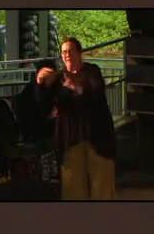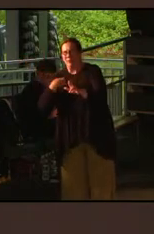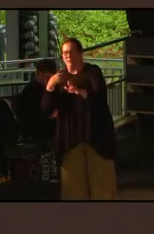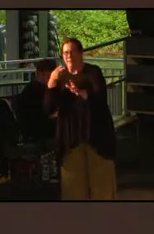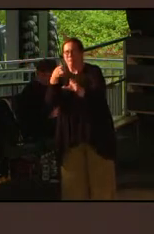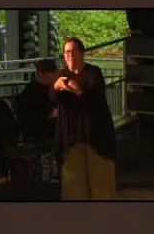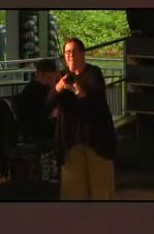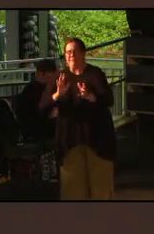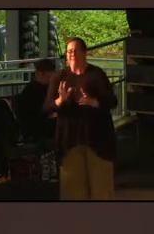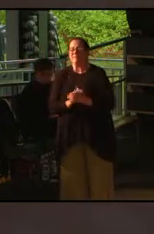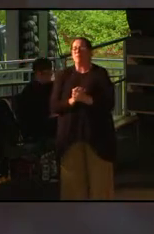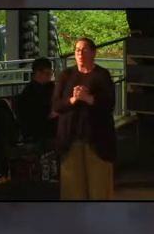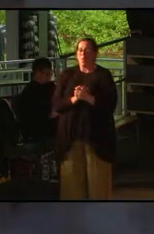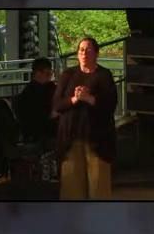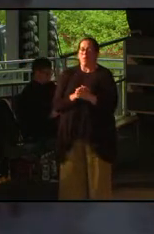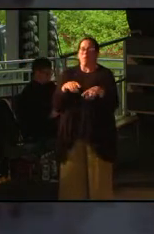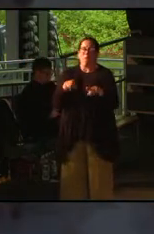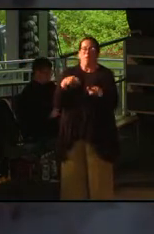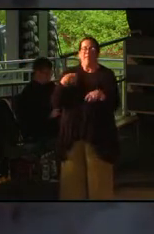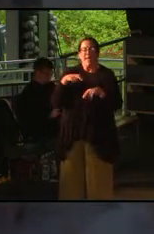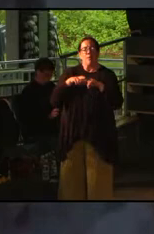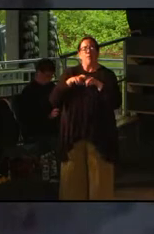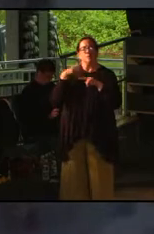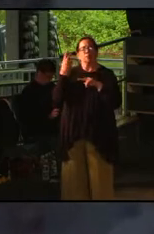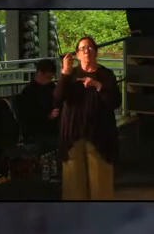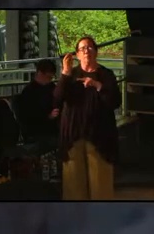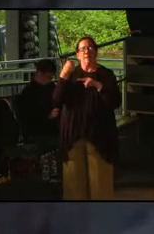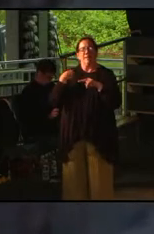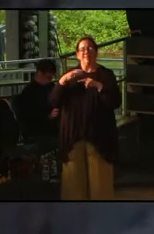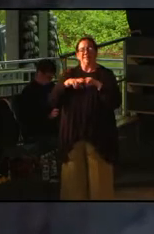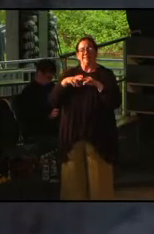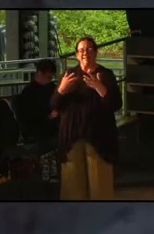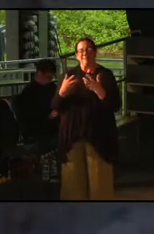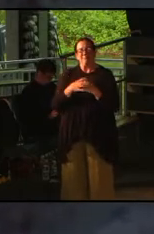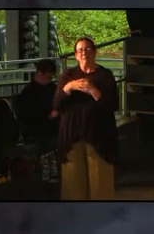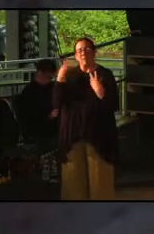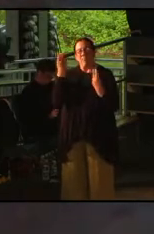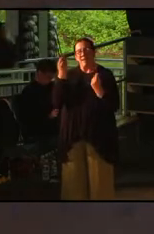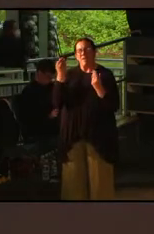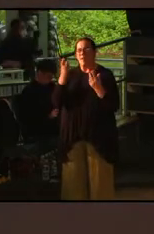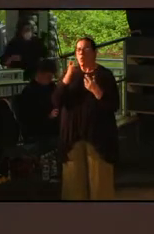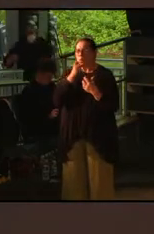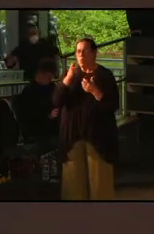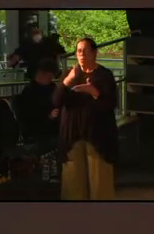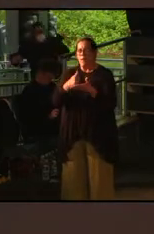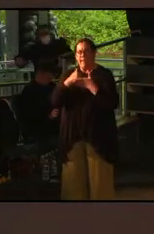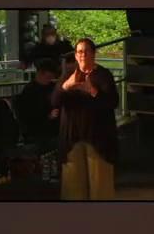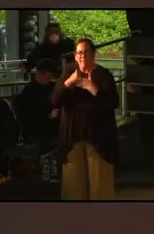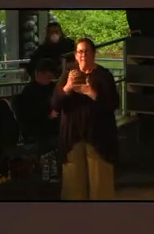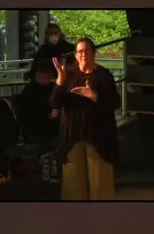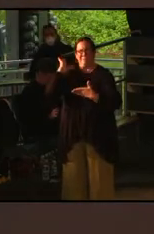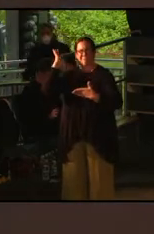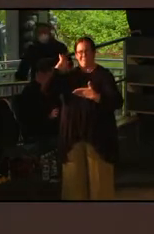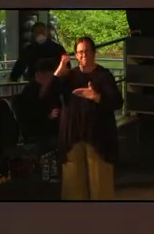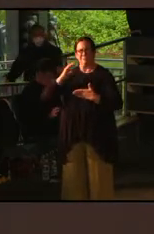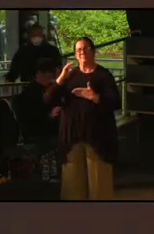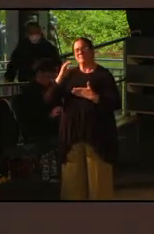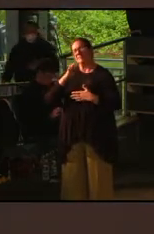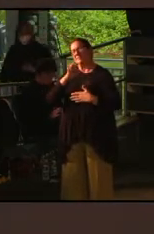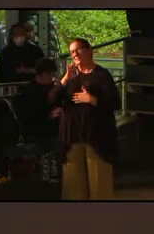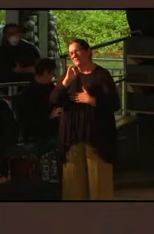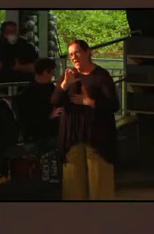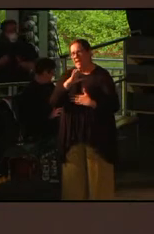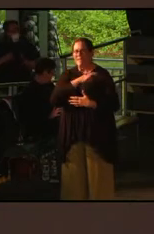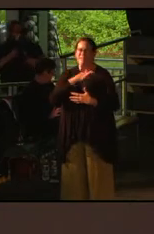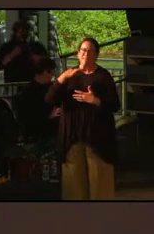was thinking about the people at Bristol that had helped me, all the faculty and staff and administrators that had encouraged